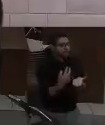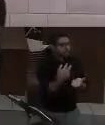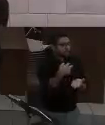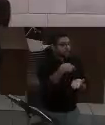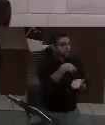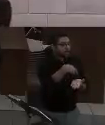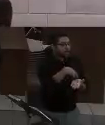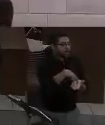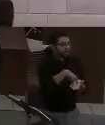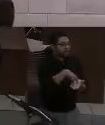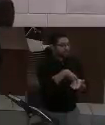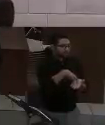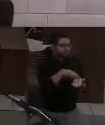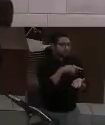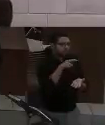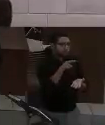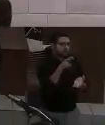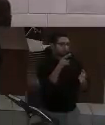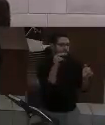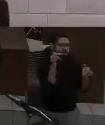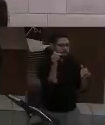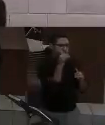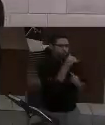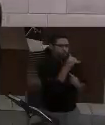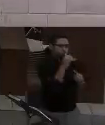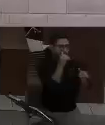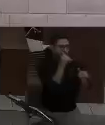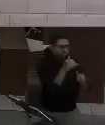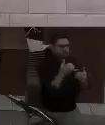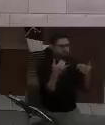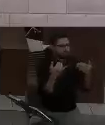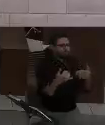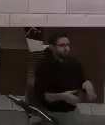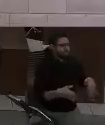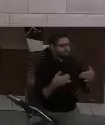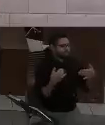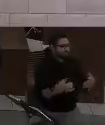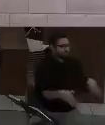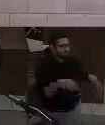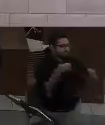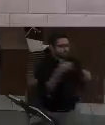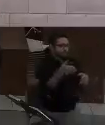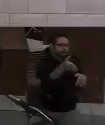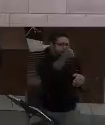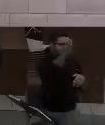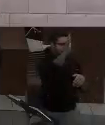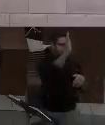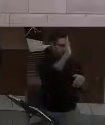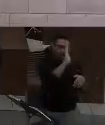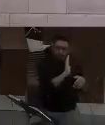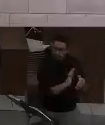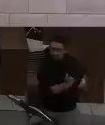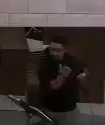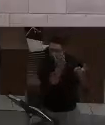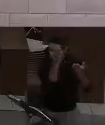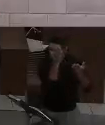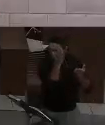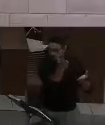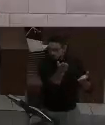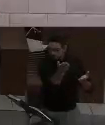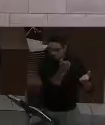I stand in awe of you. Holy God, to whom